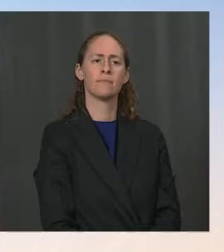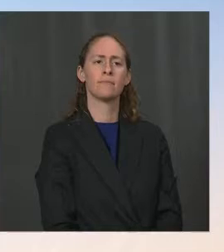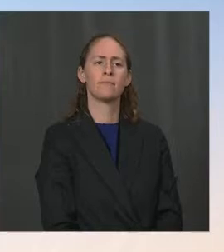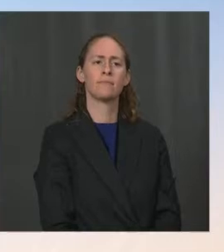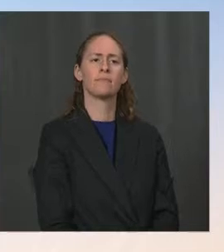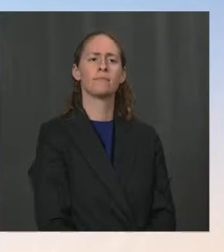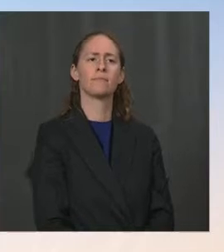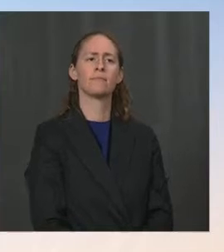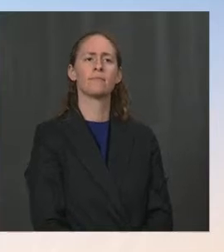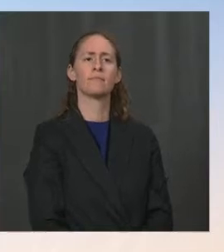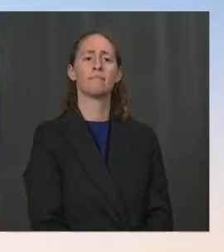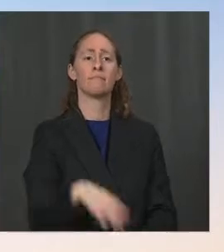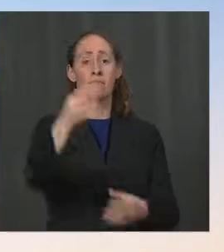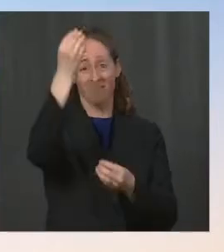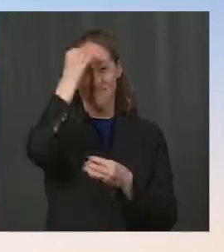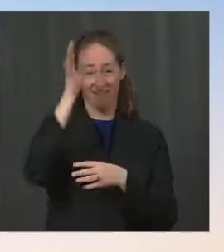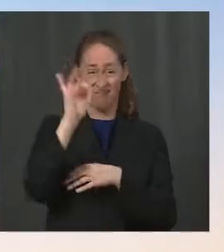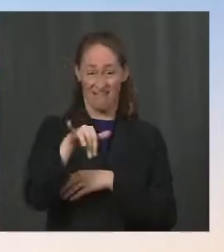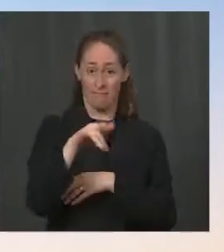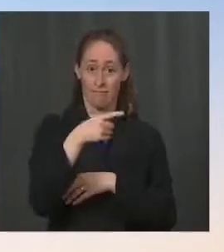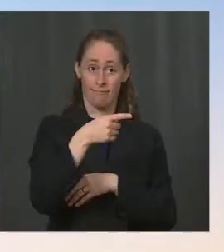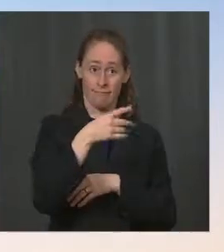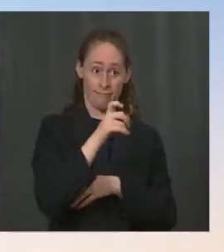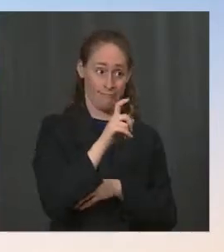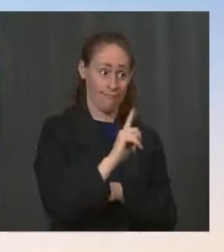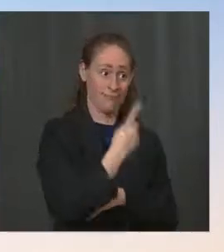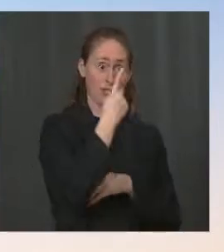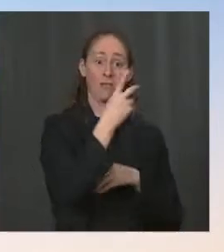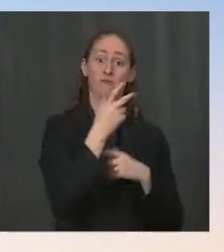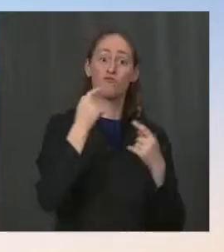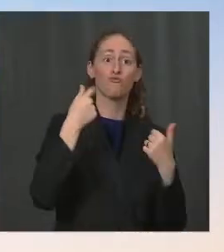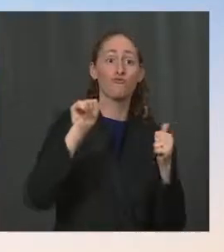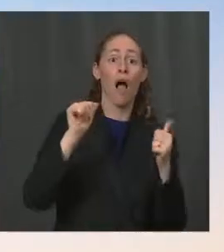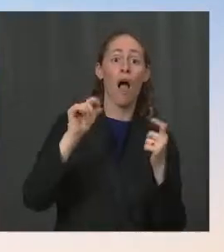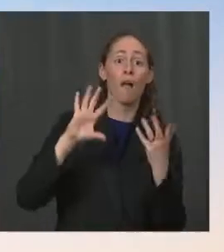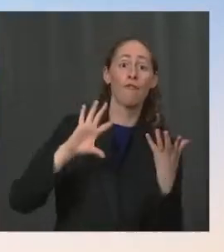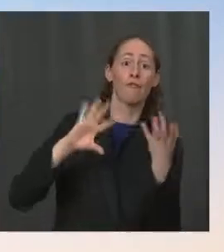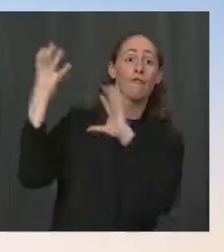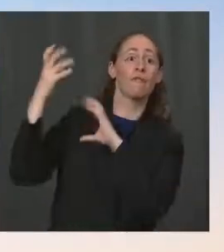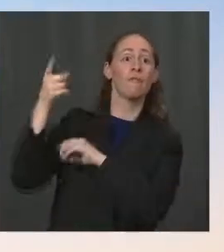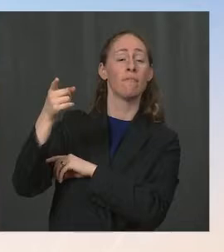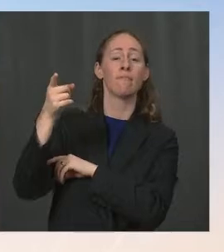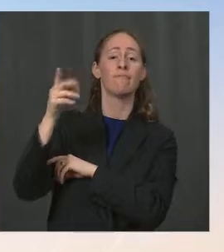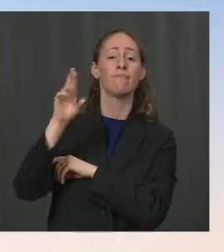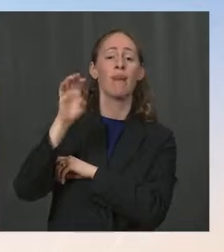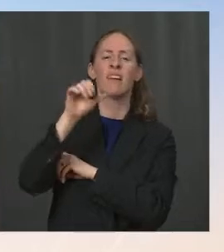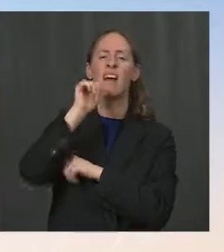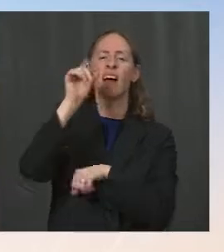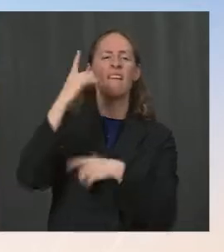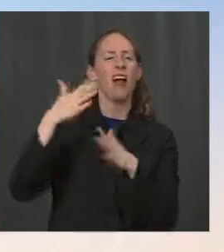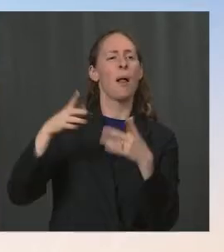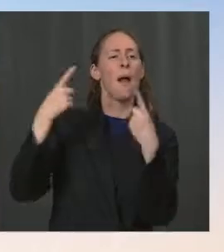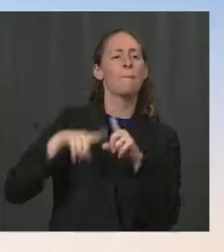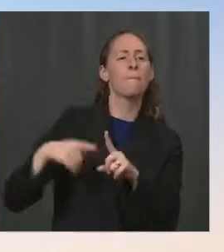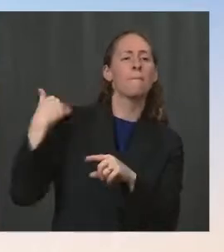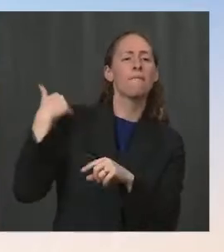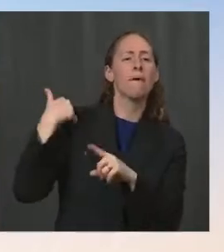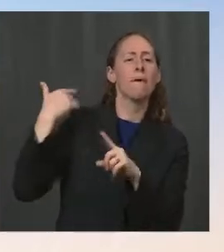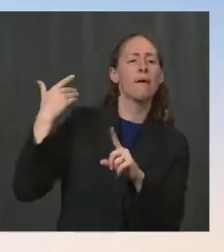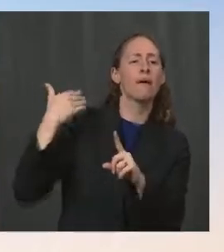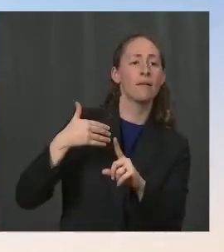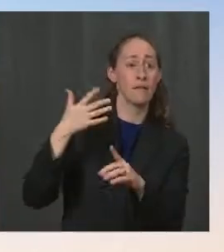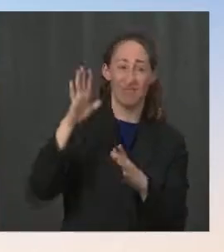to Roe we've seen in a state across the country. It's an extreme threat. And again, I would just note, this is offering up to $10,000